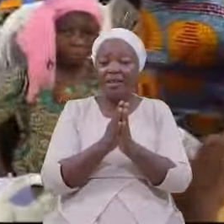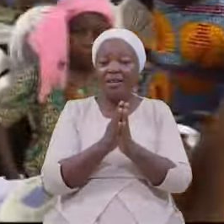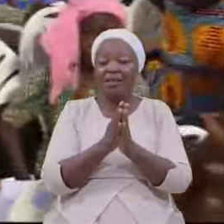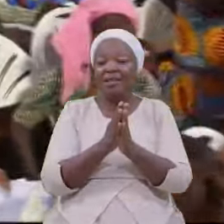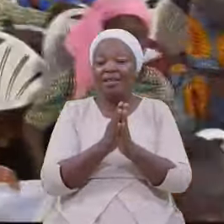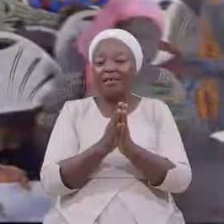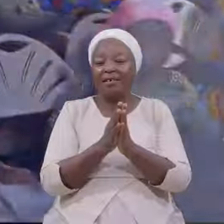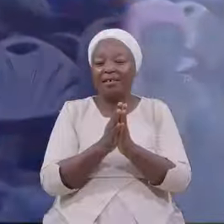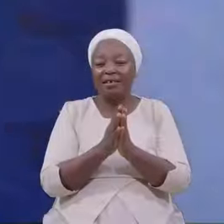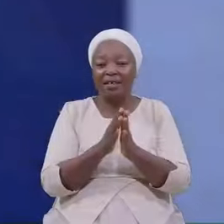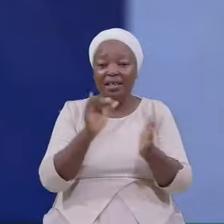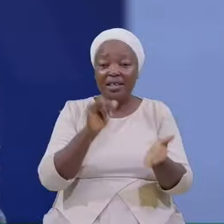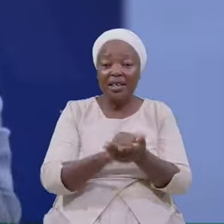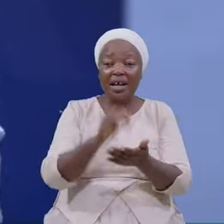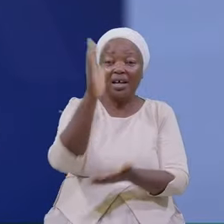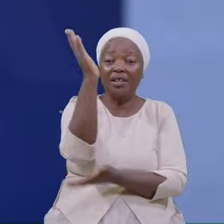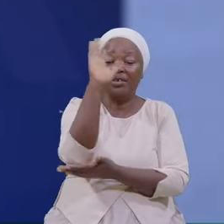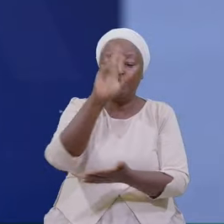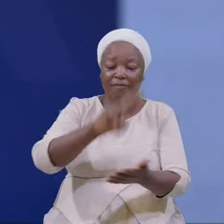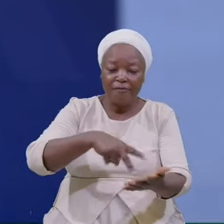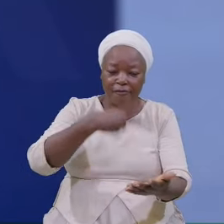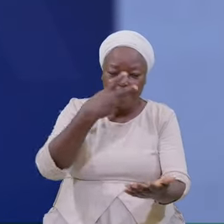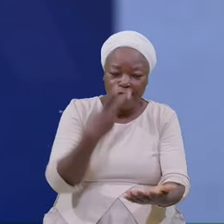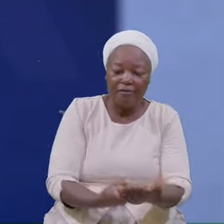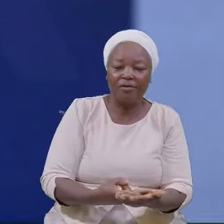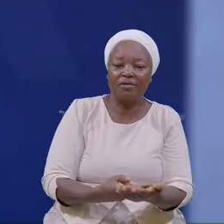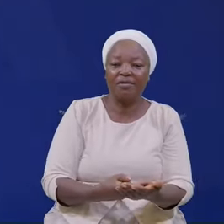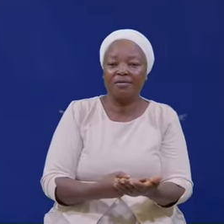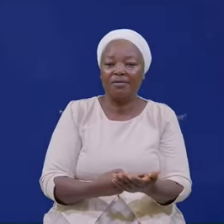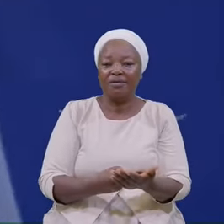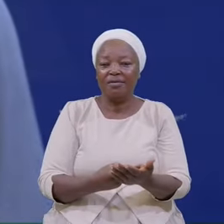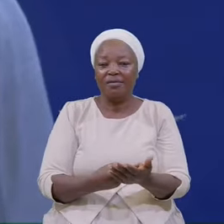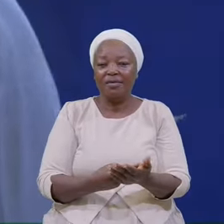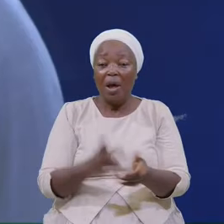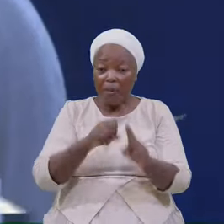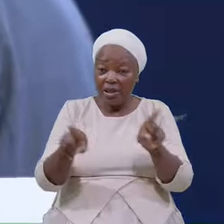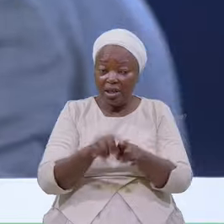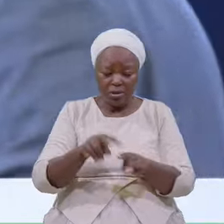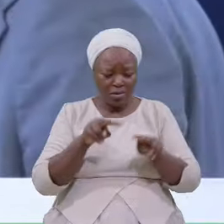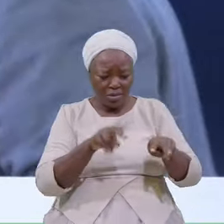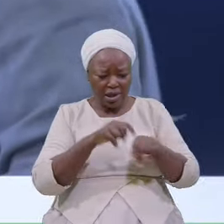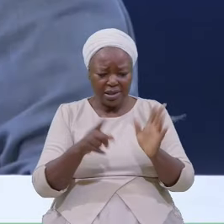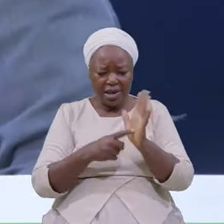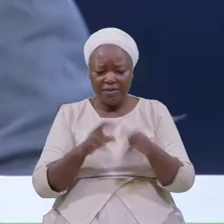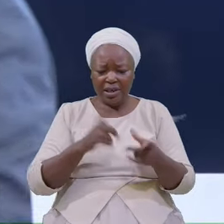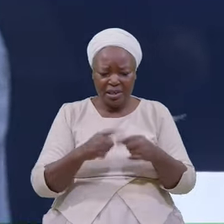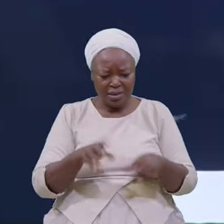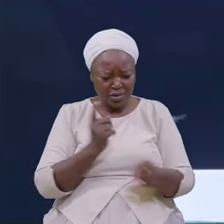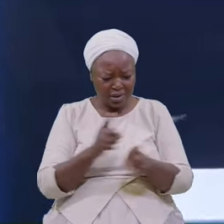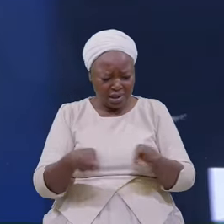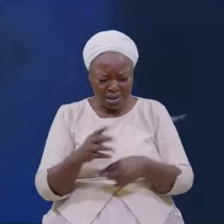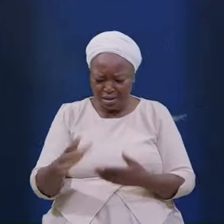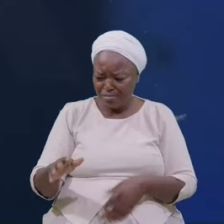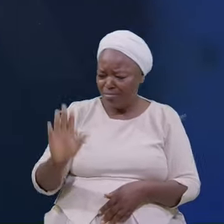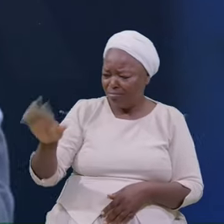Jésus, j'ai prié. Falls now. L'arbre la tombe. But as you look at the leaves, they look like pastor. They're